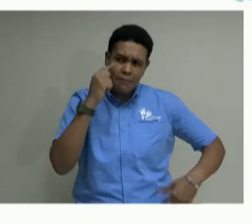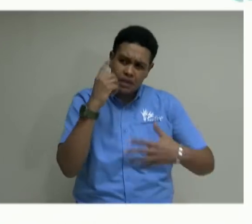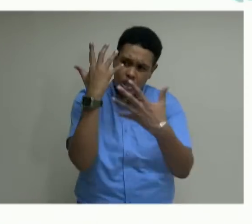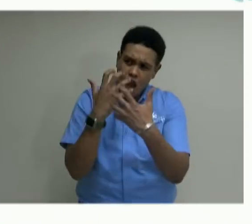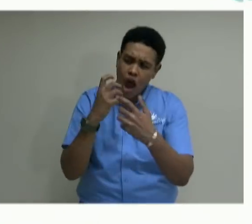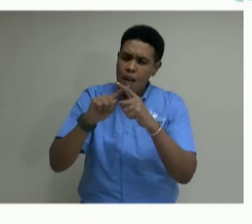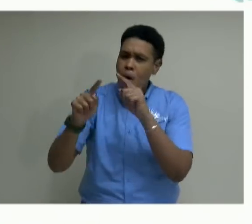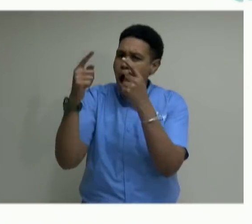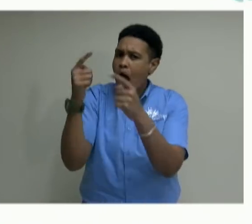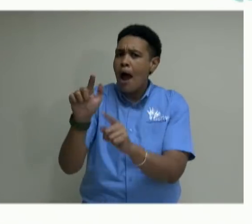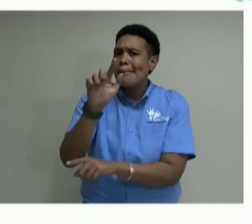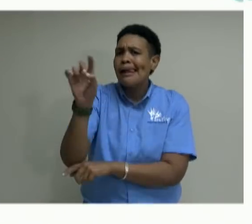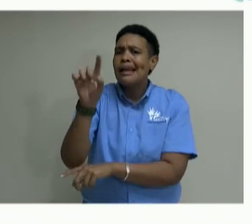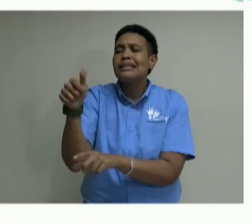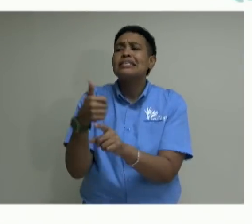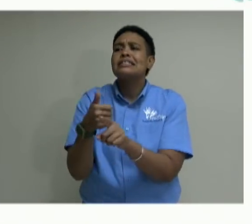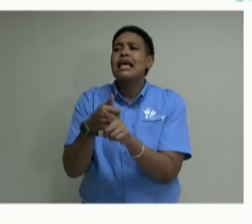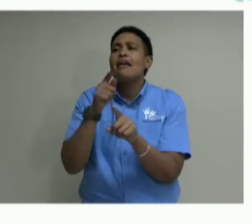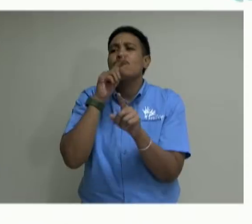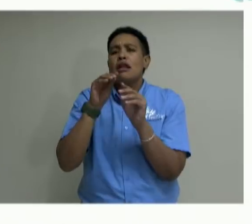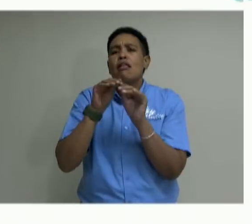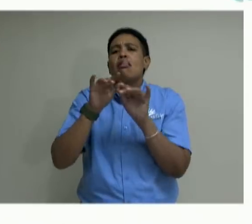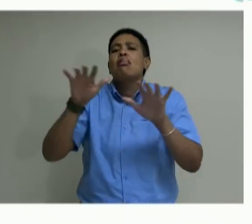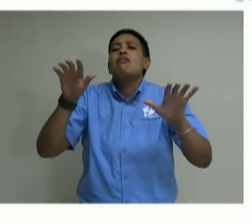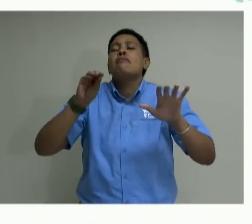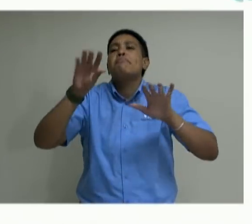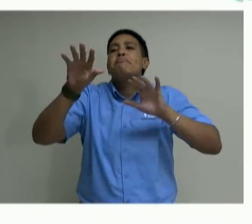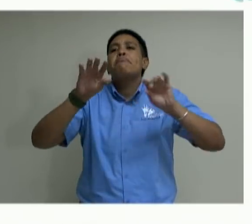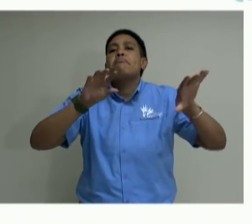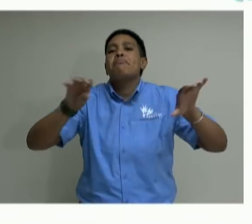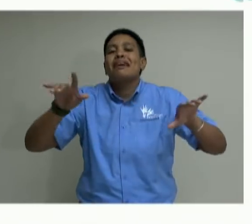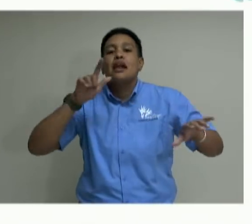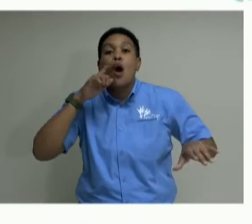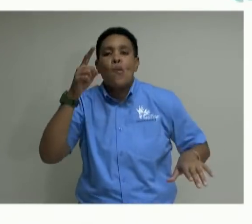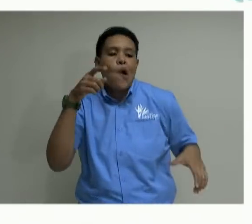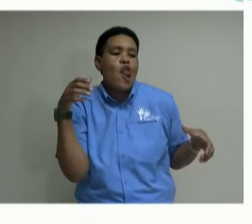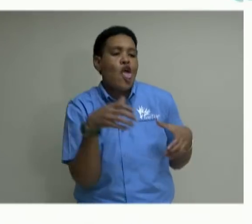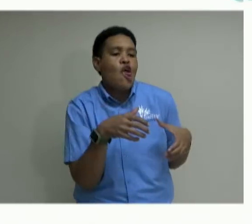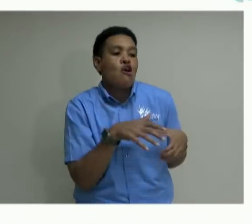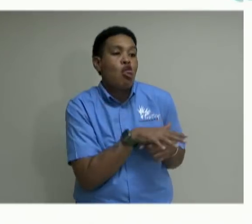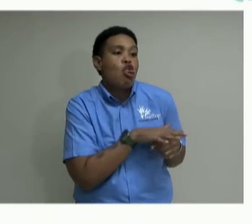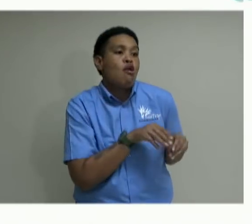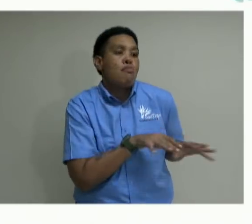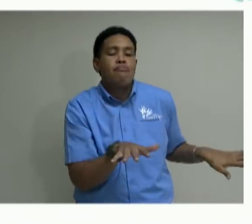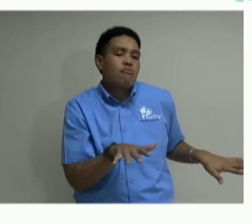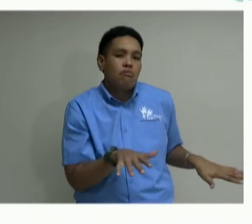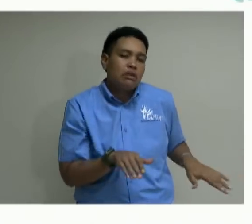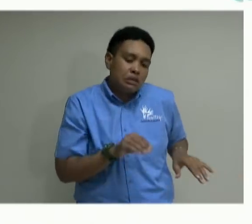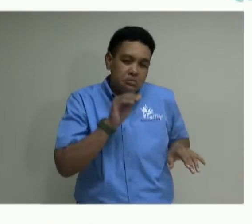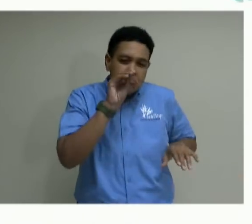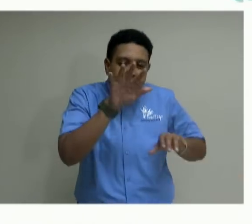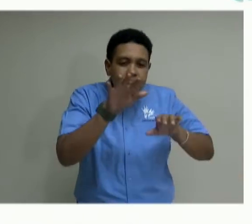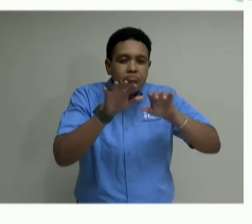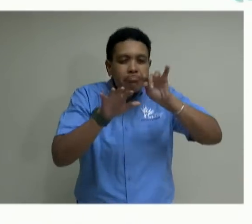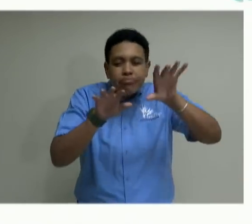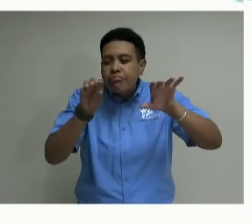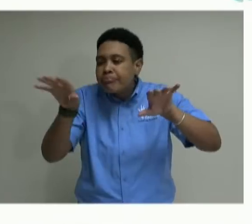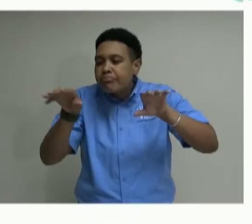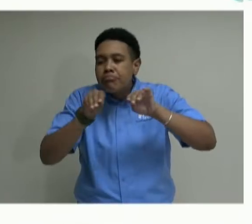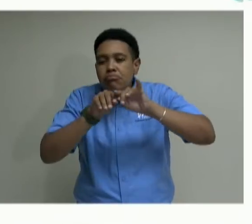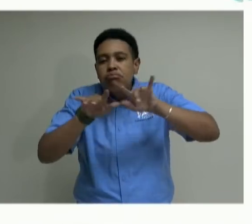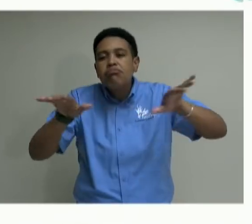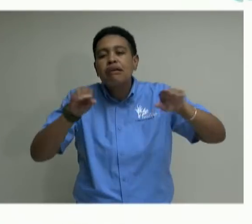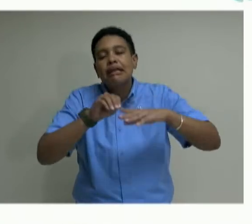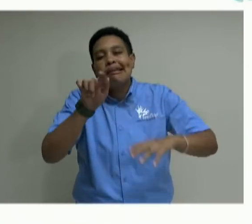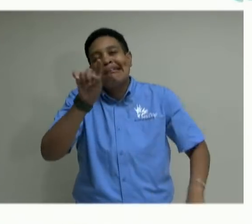cases in Linstead also are scattered throughout. So we don't have any area of clustering in that